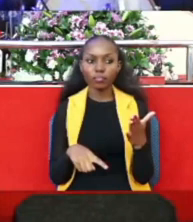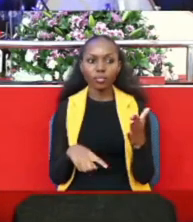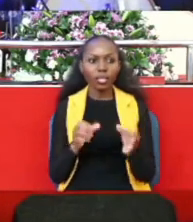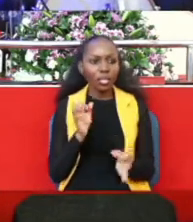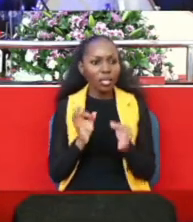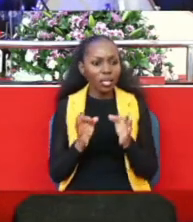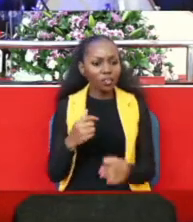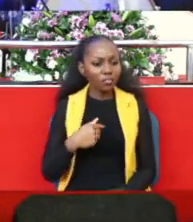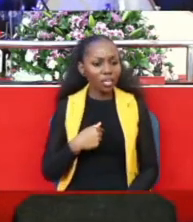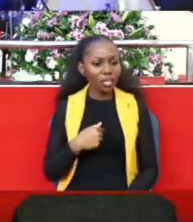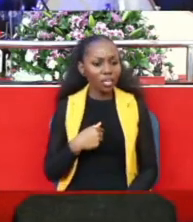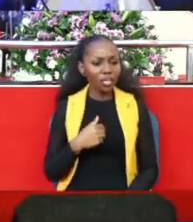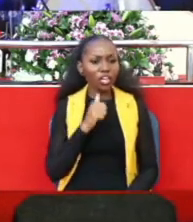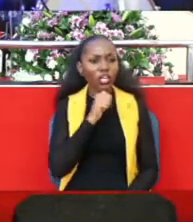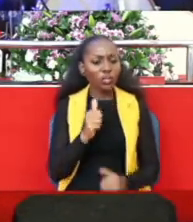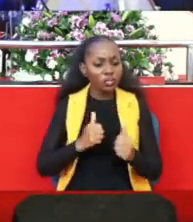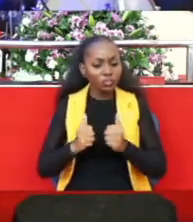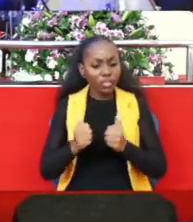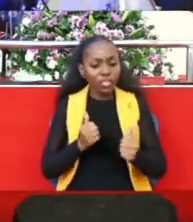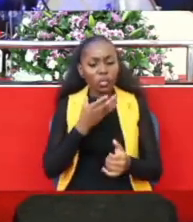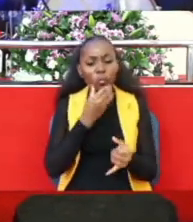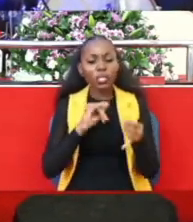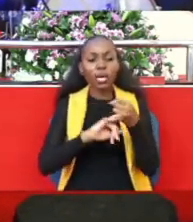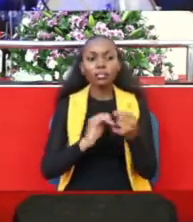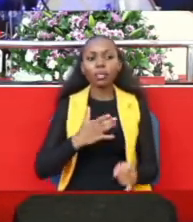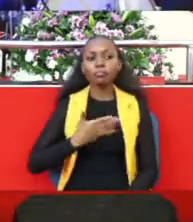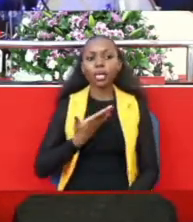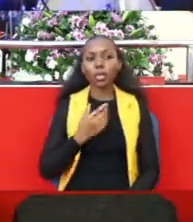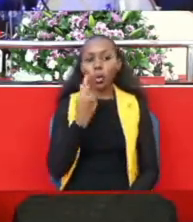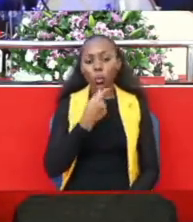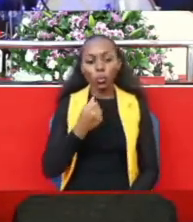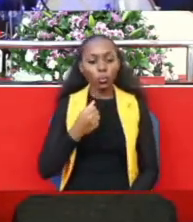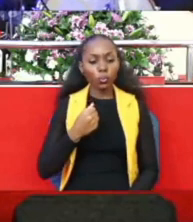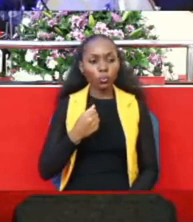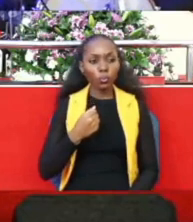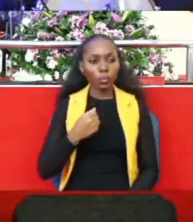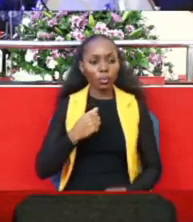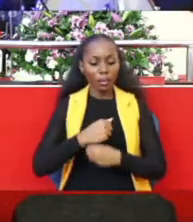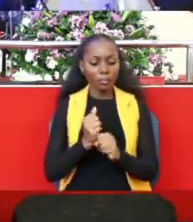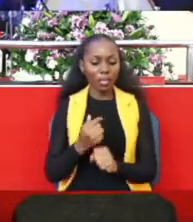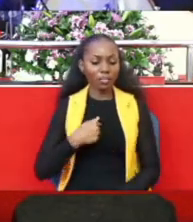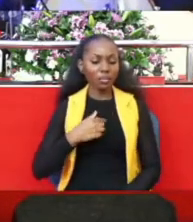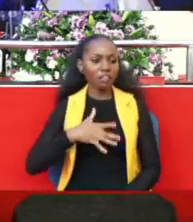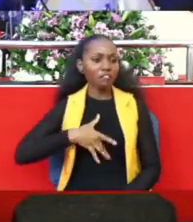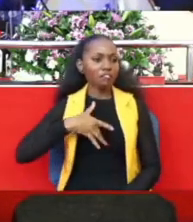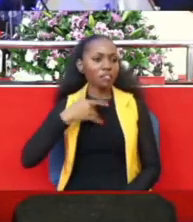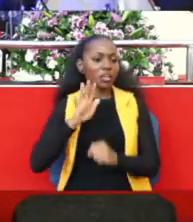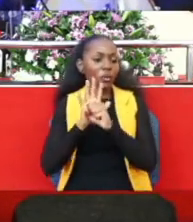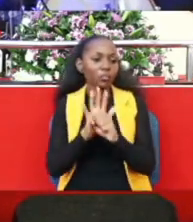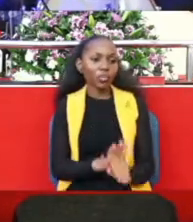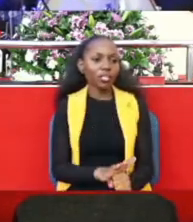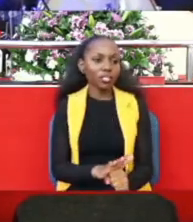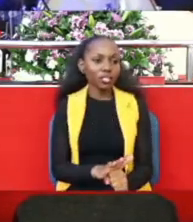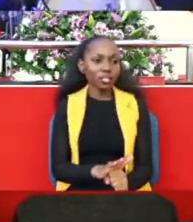am fighting with, yes, that is causing me to be so miserable as a wife. If it is not my wife that I'm fighting with, if it is not